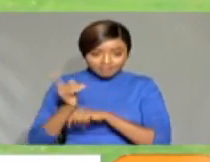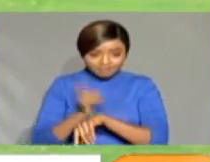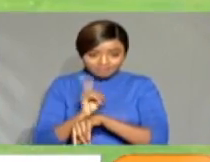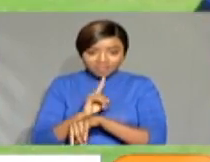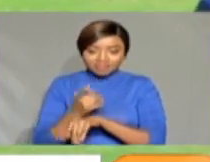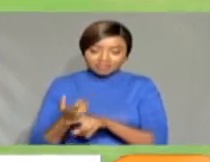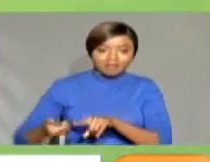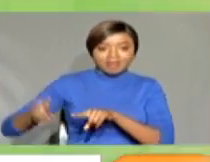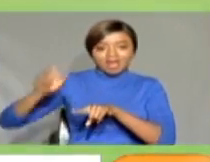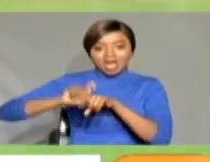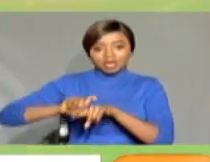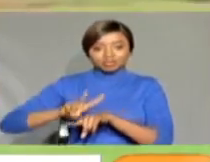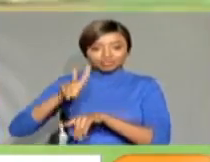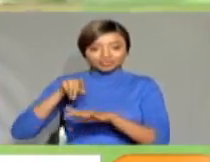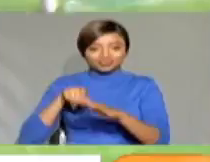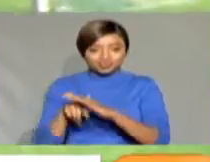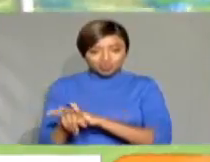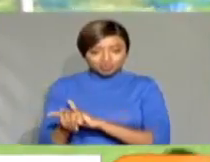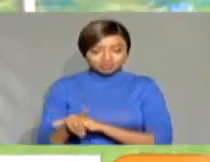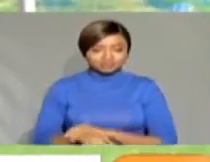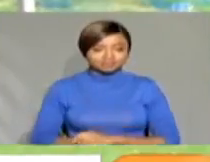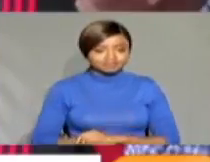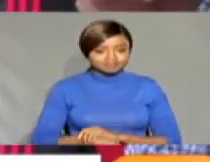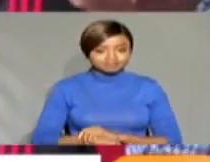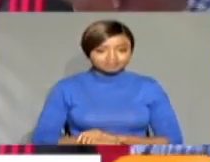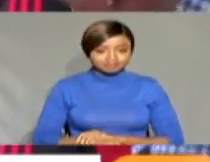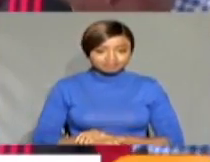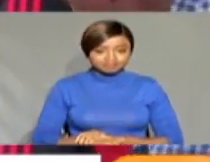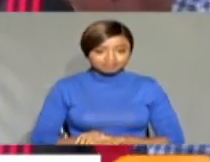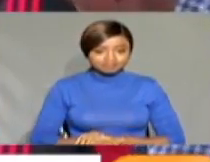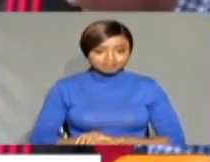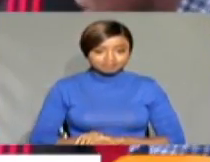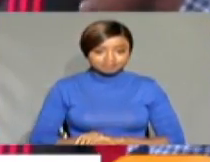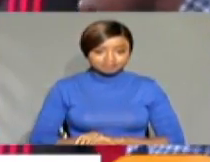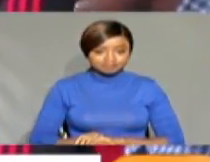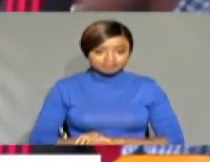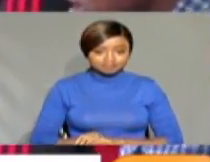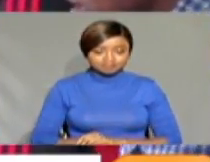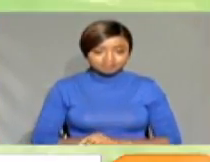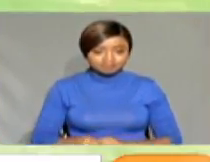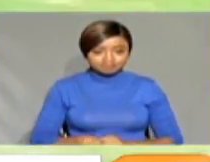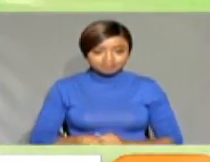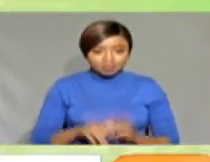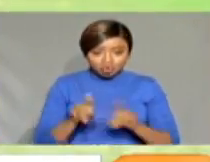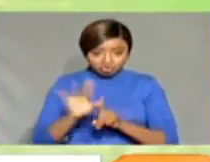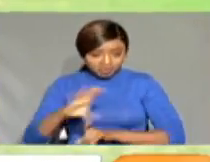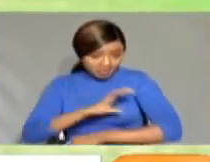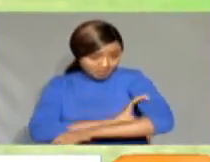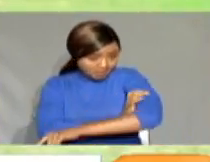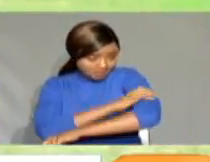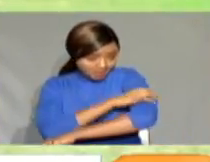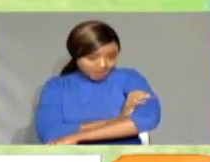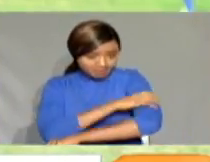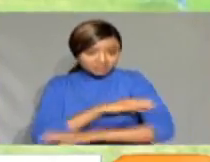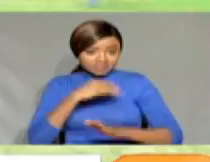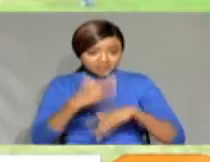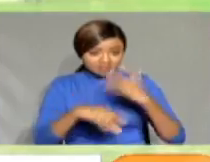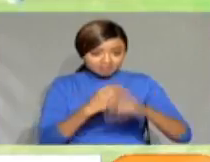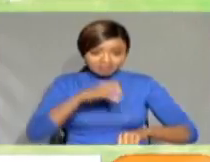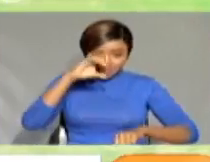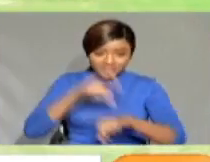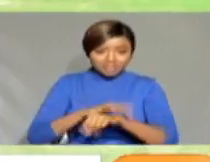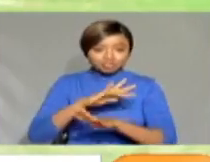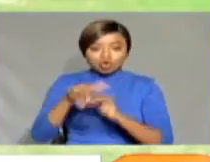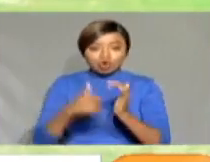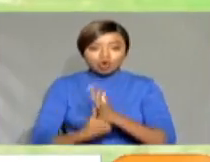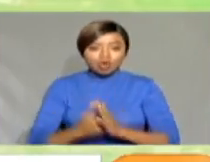doubled the lead for the hosts as the mailman stamped the authority in the match. Captain Joseph Mbugi then sealed all the